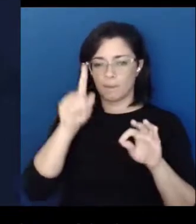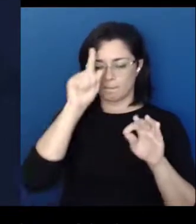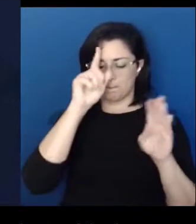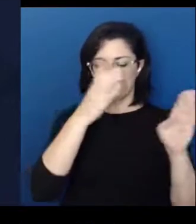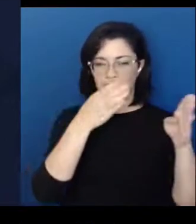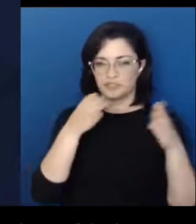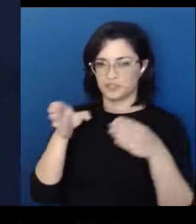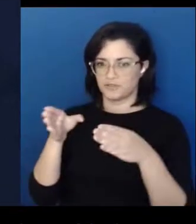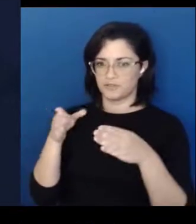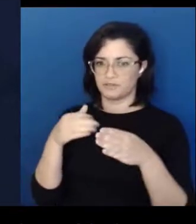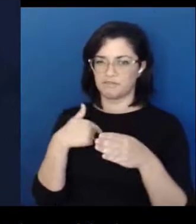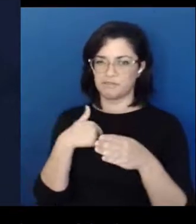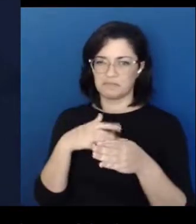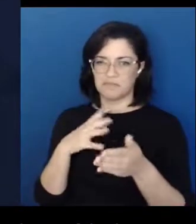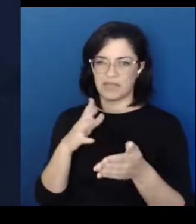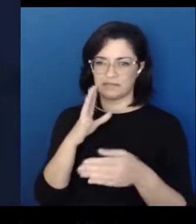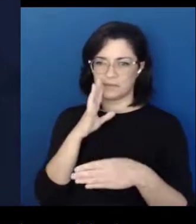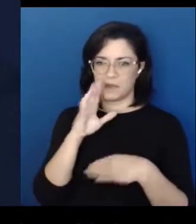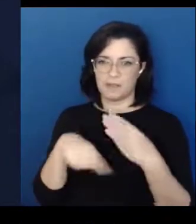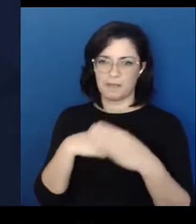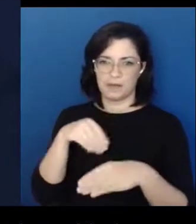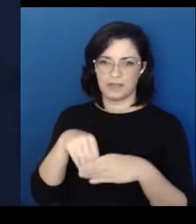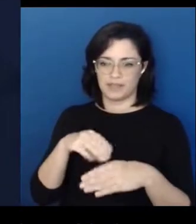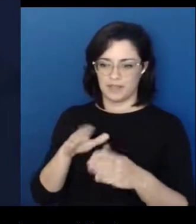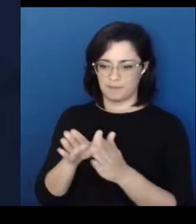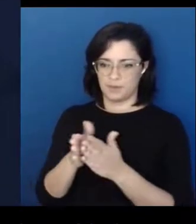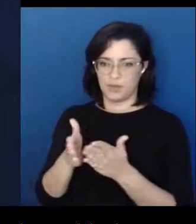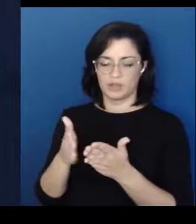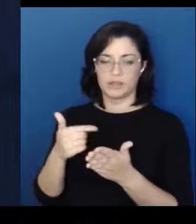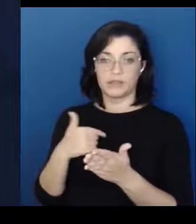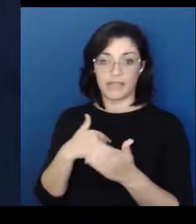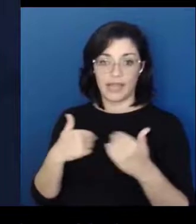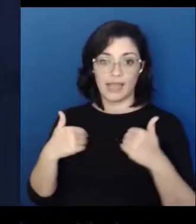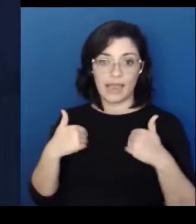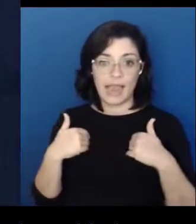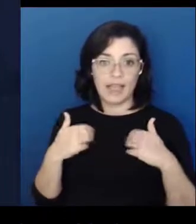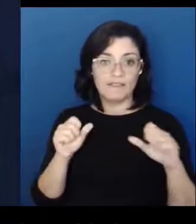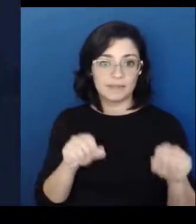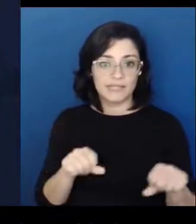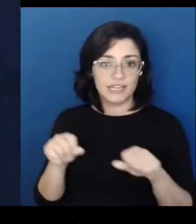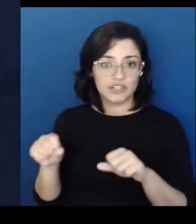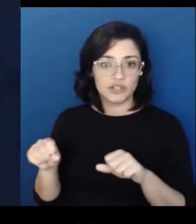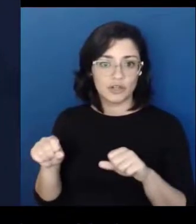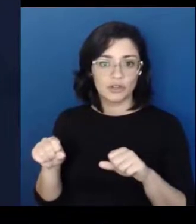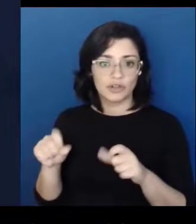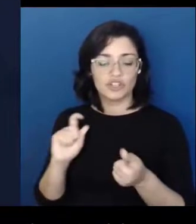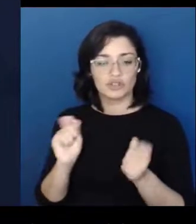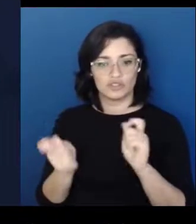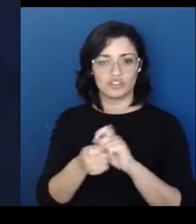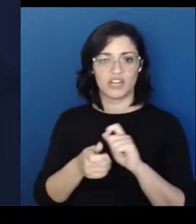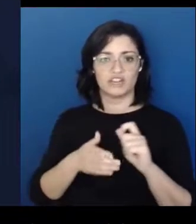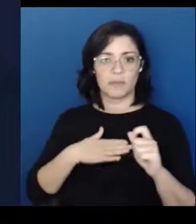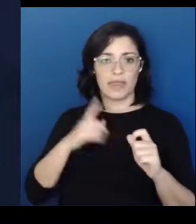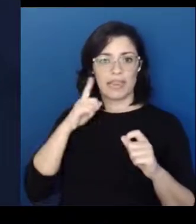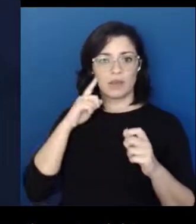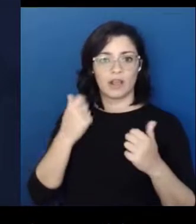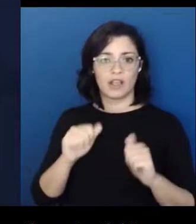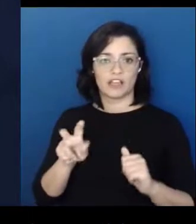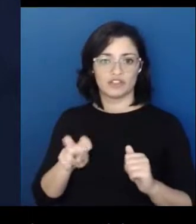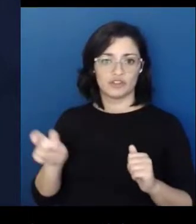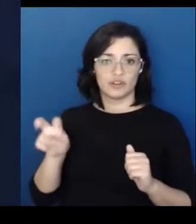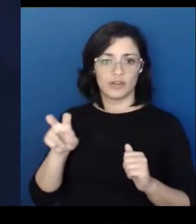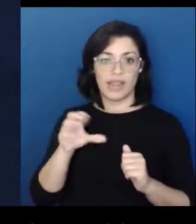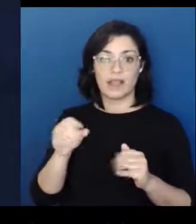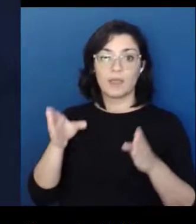is I have the potential to change my hearing loss journey. And the person with the most power to do that is